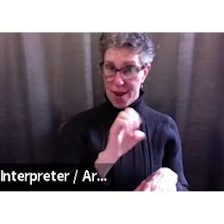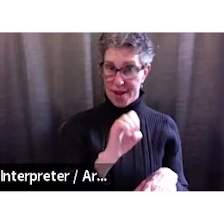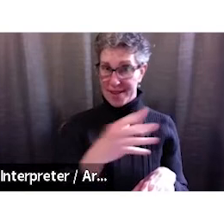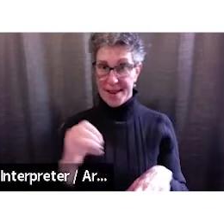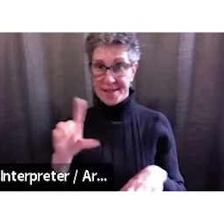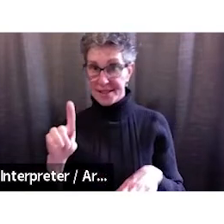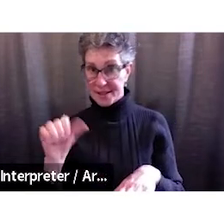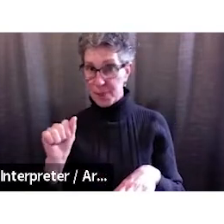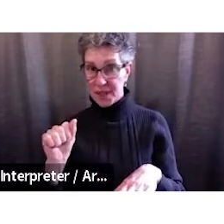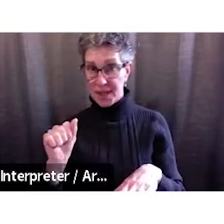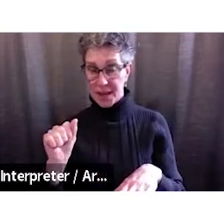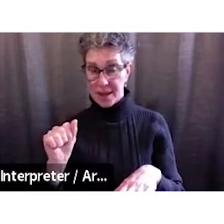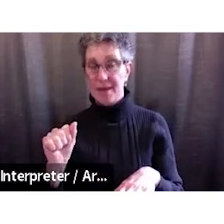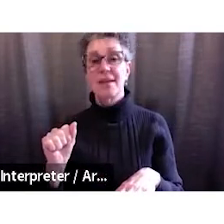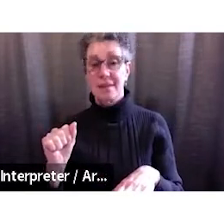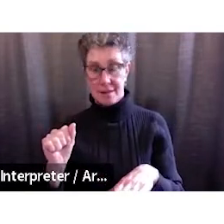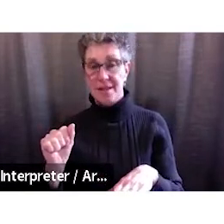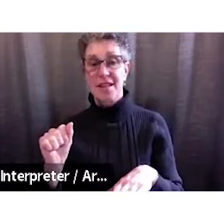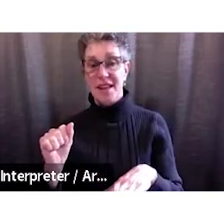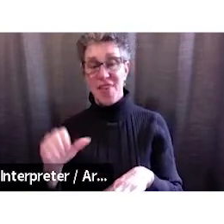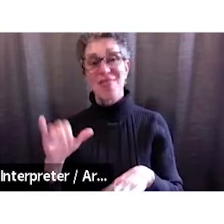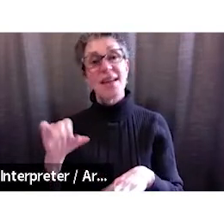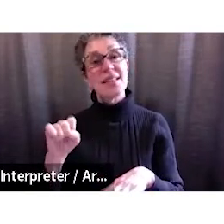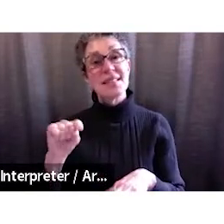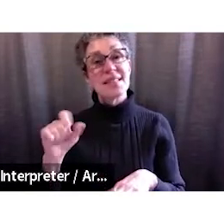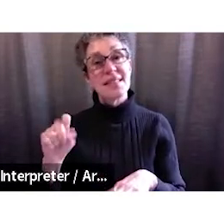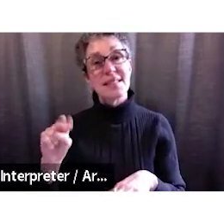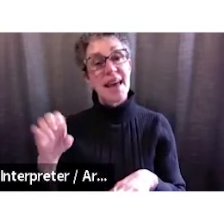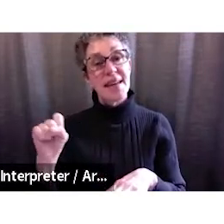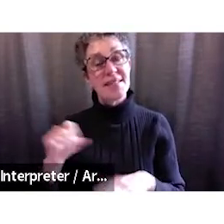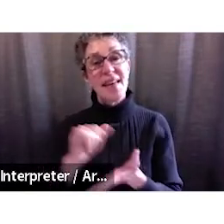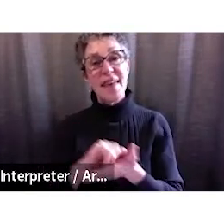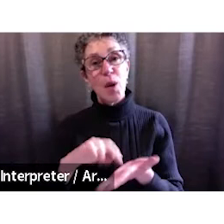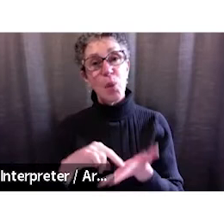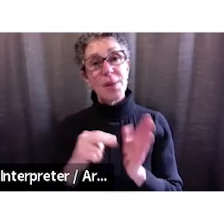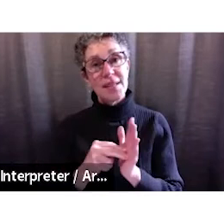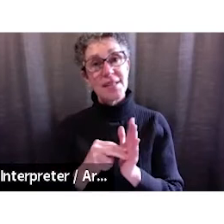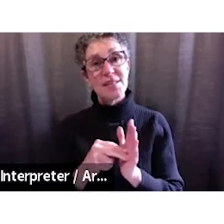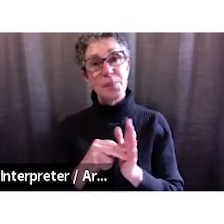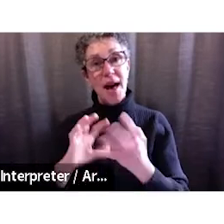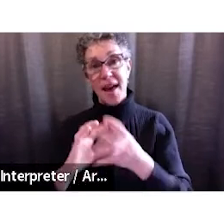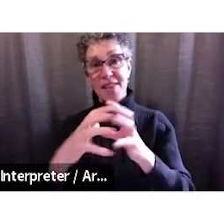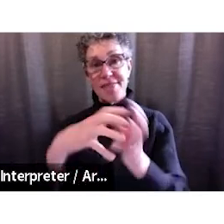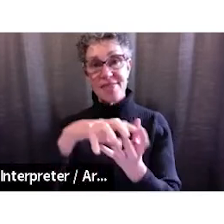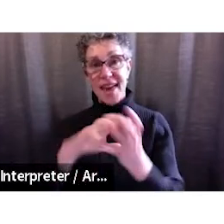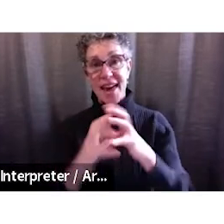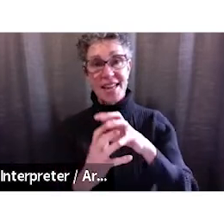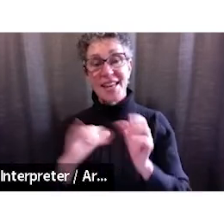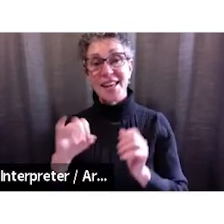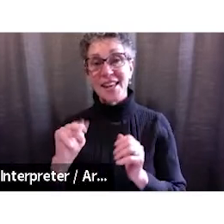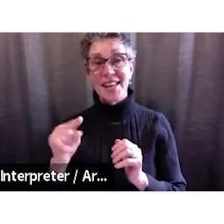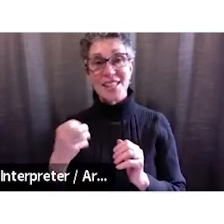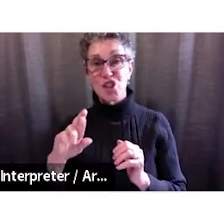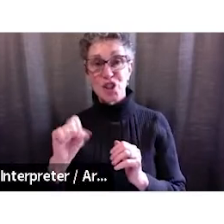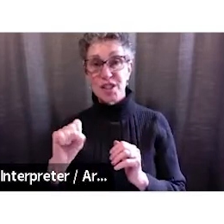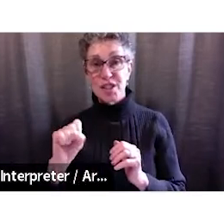is exactly what Kimberly Crenshaw meant by intersectionality. It is when one's